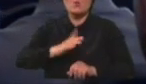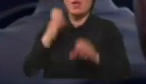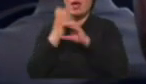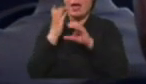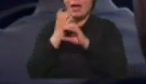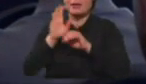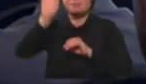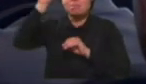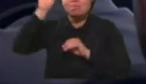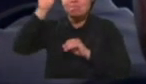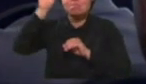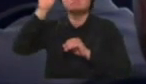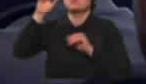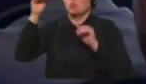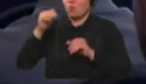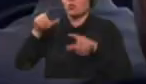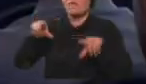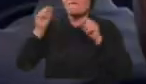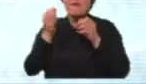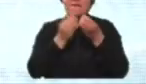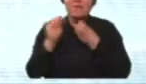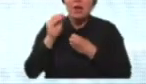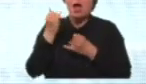can do two to make it emphasize. Okay, how about the metro?